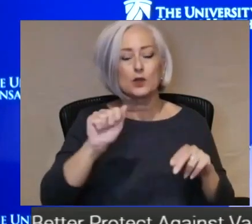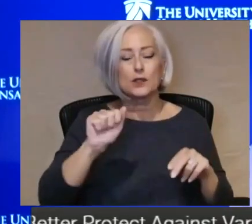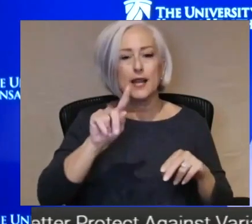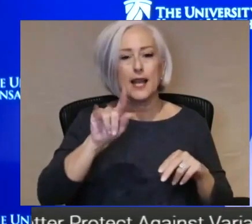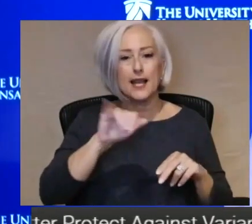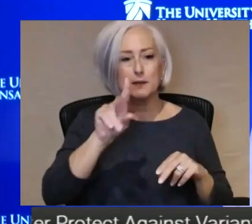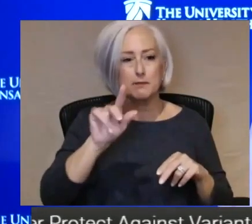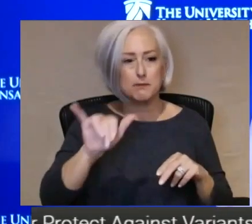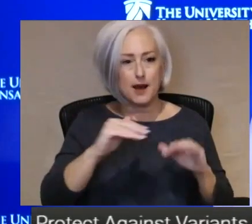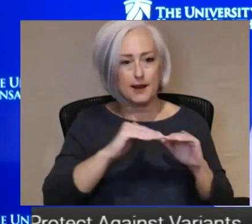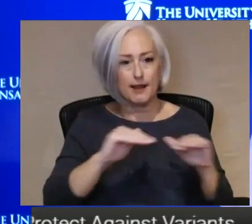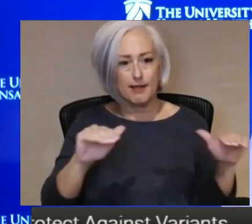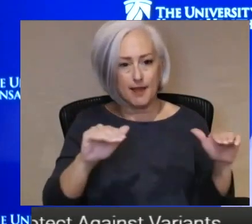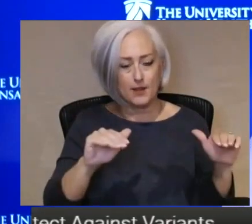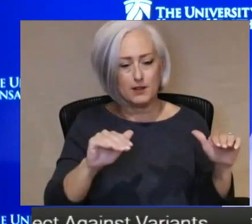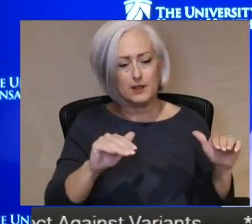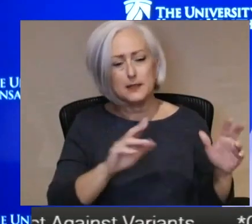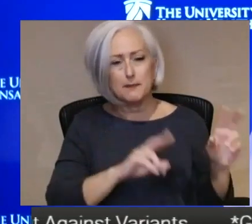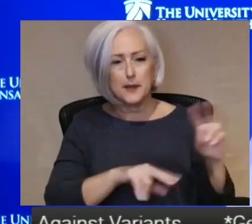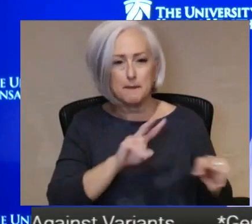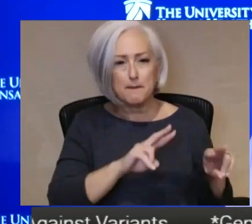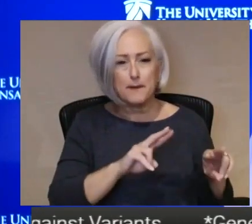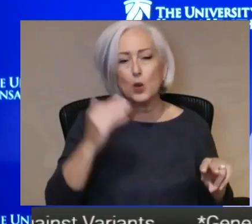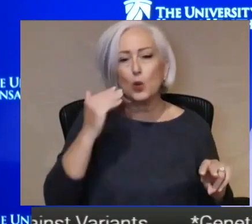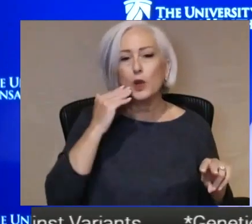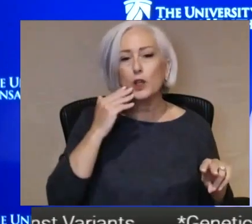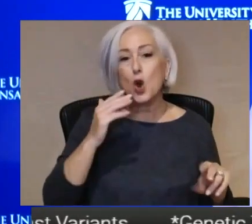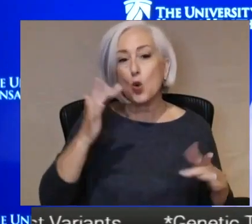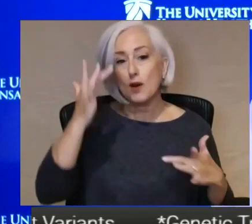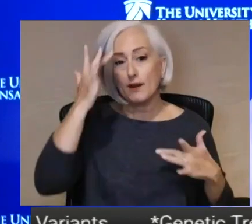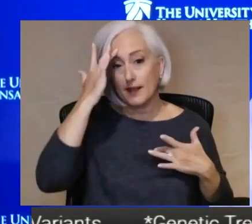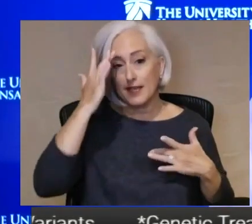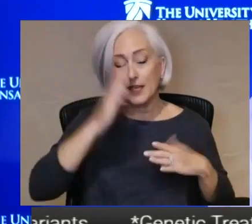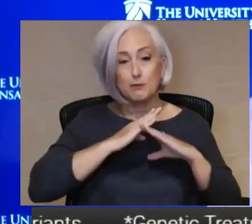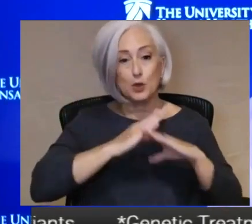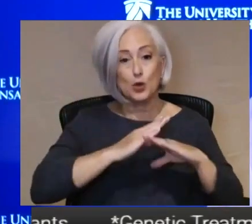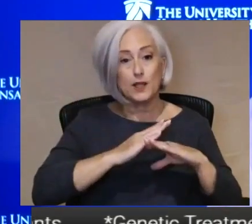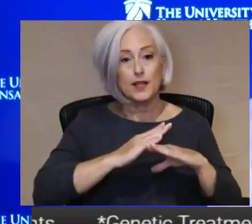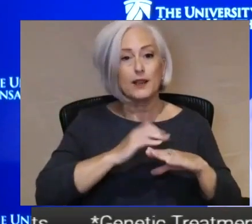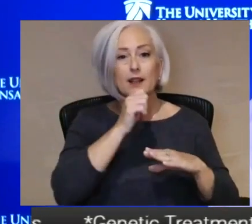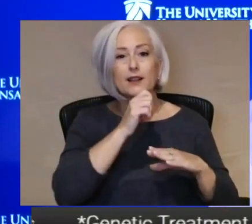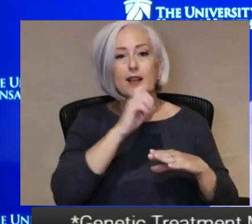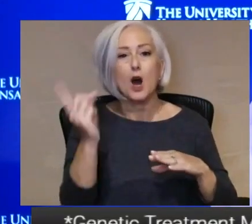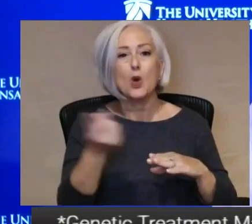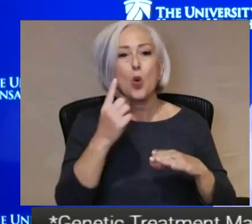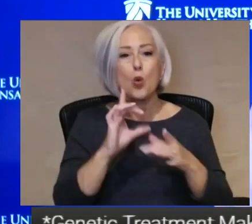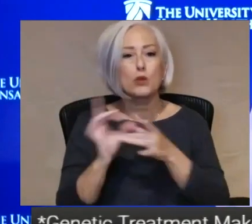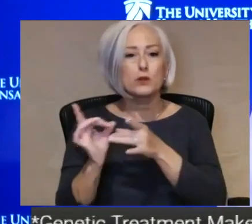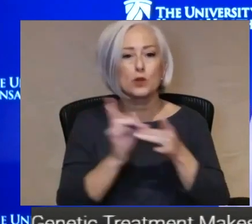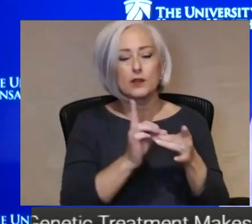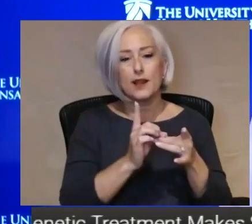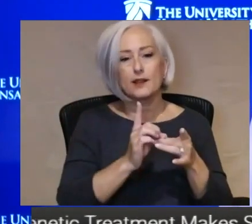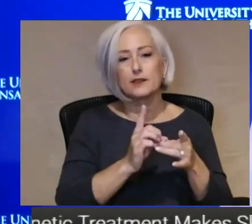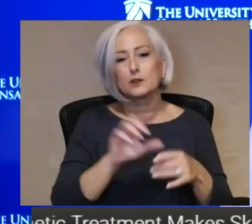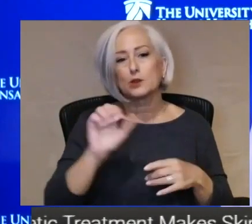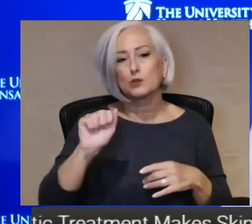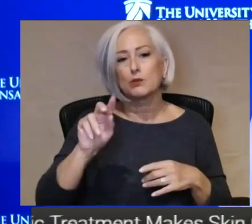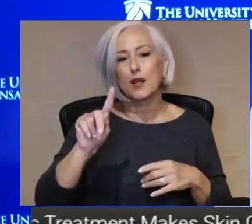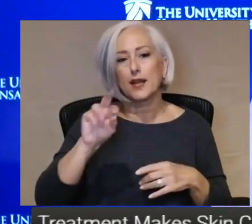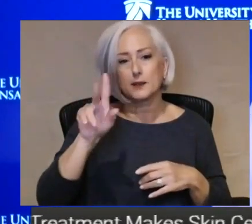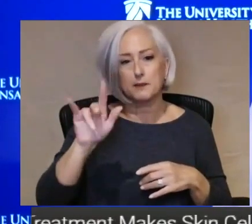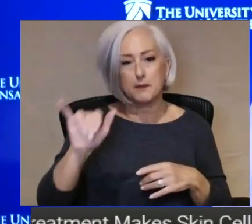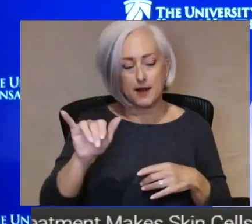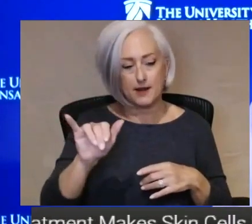know, obviously, immunity is not just about antibody levels. So I think we're all excited to see this, and I think there is